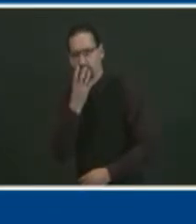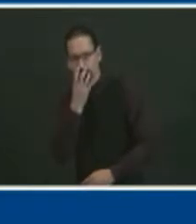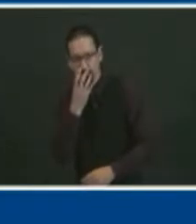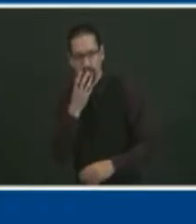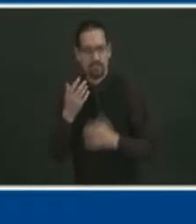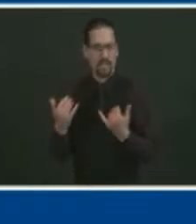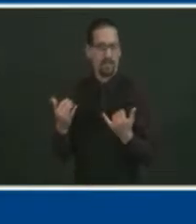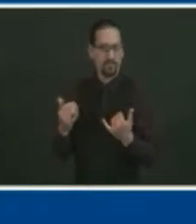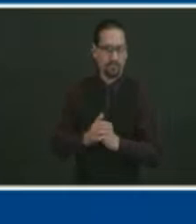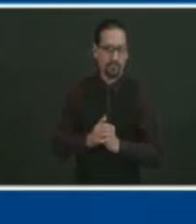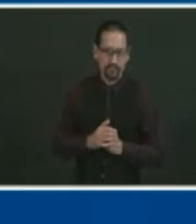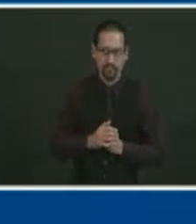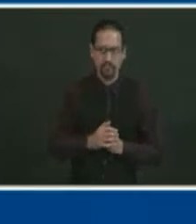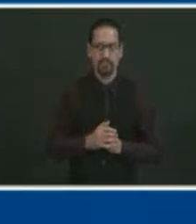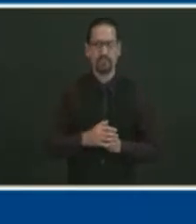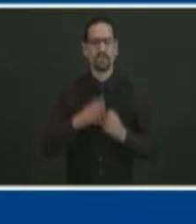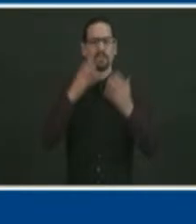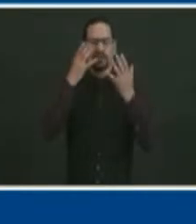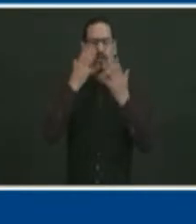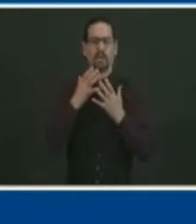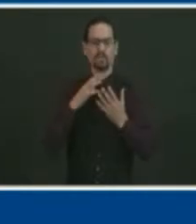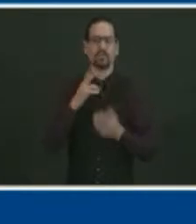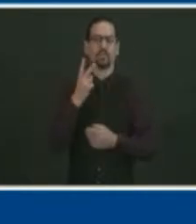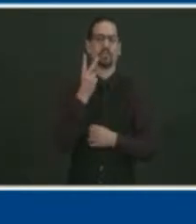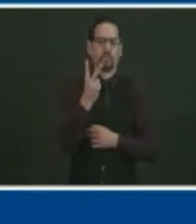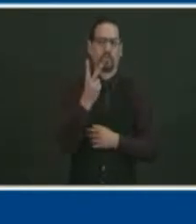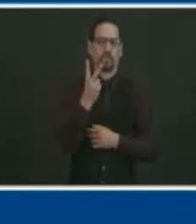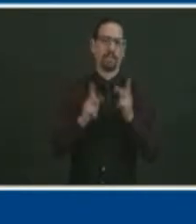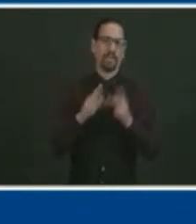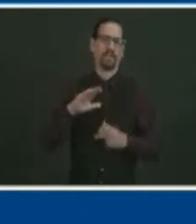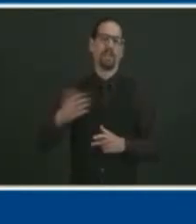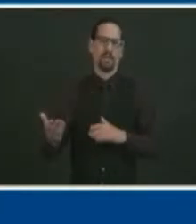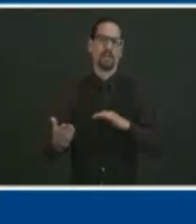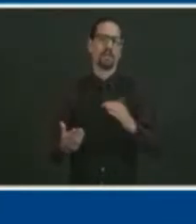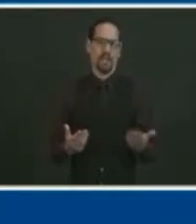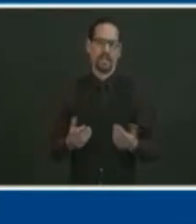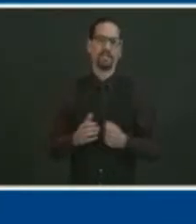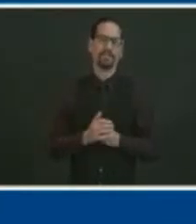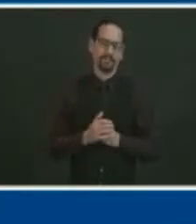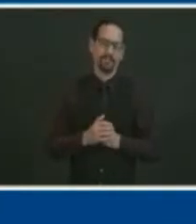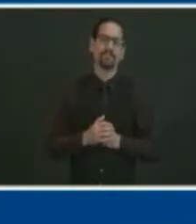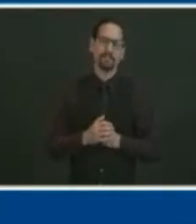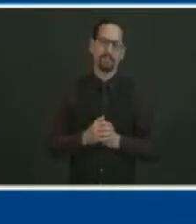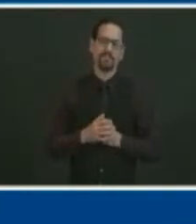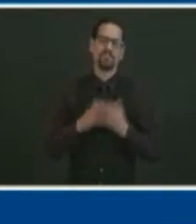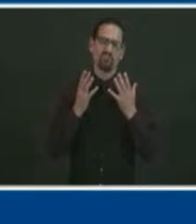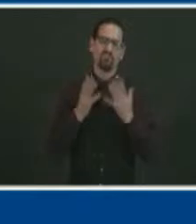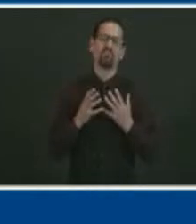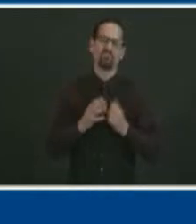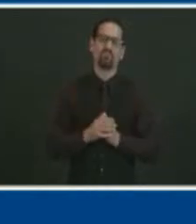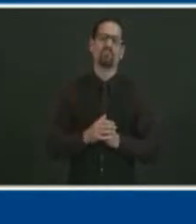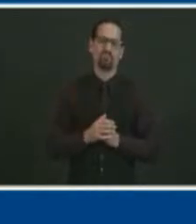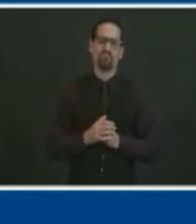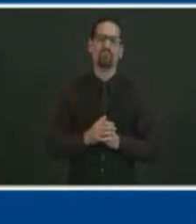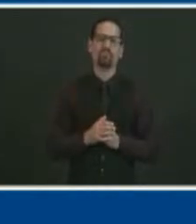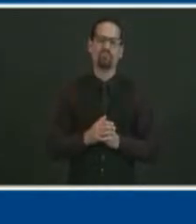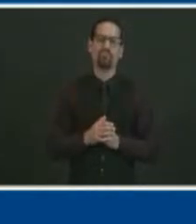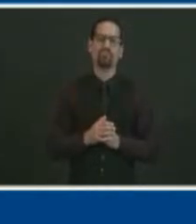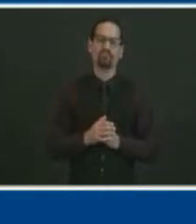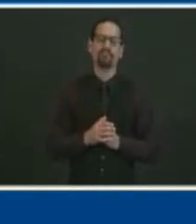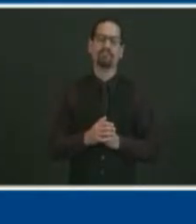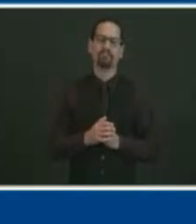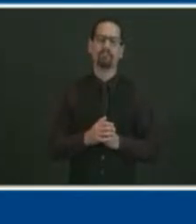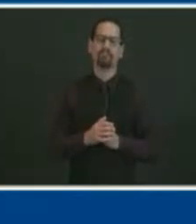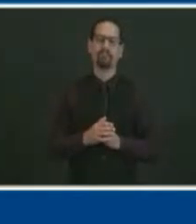Sadly, we have 2 additional COVID-19 associated fatalities to report today. One of